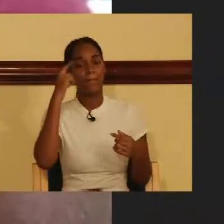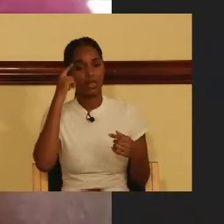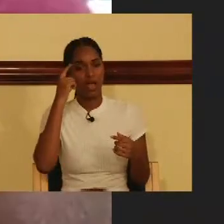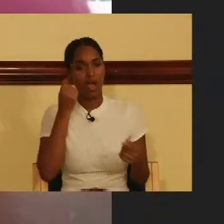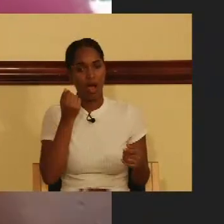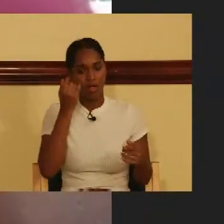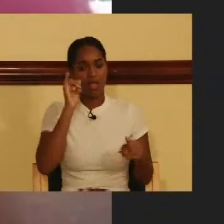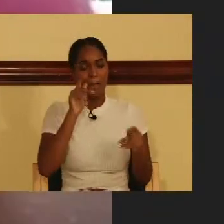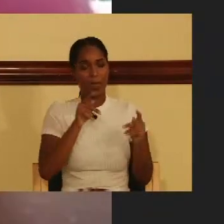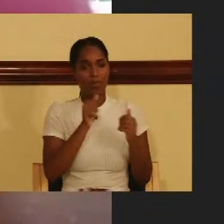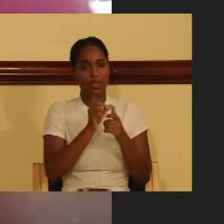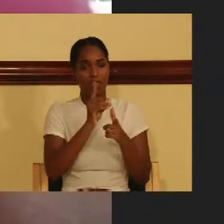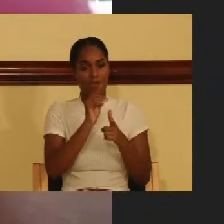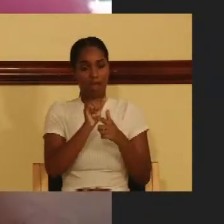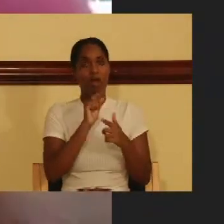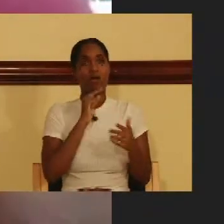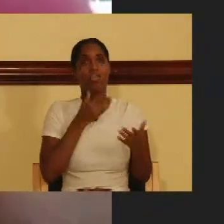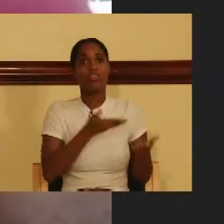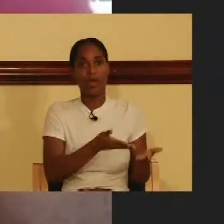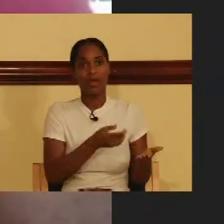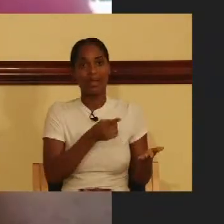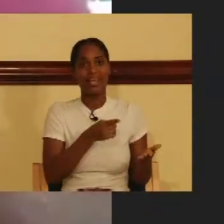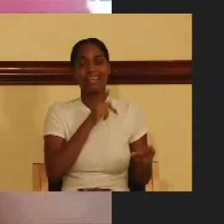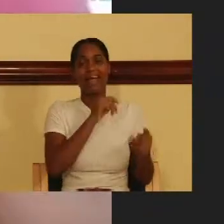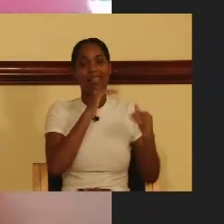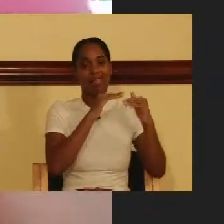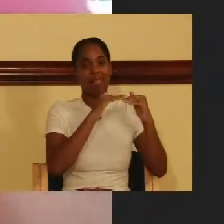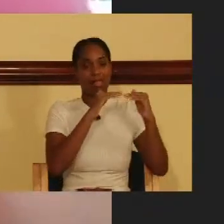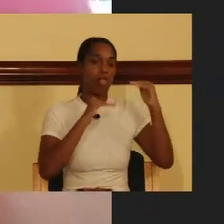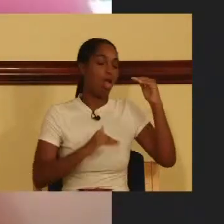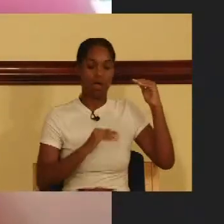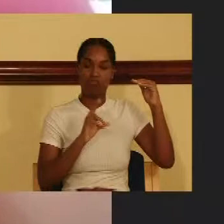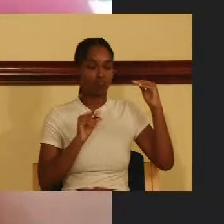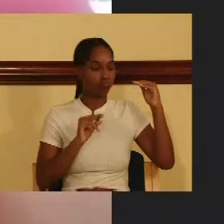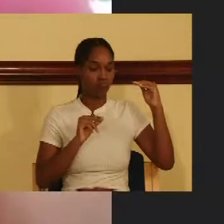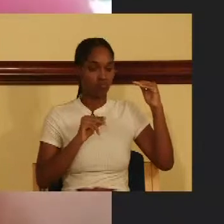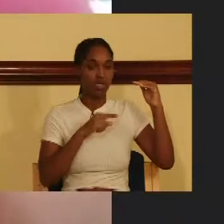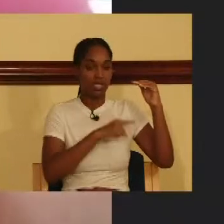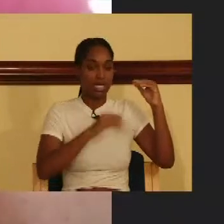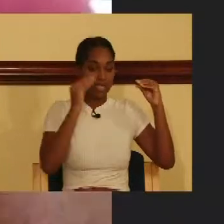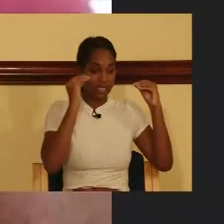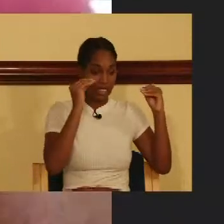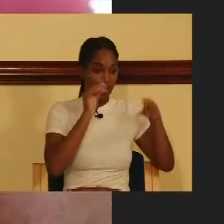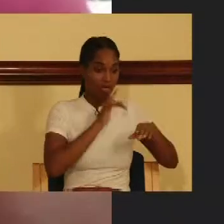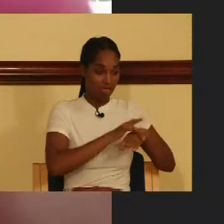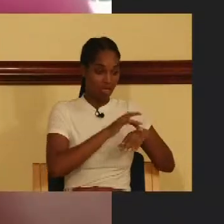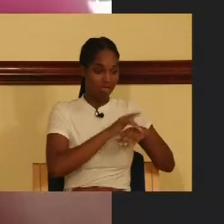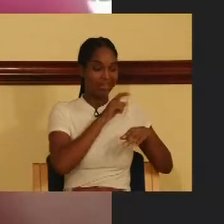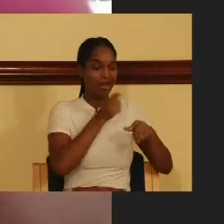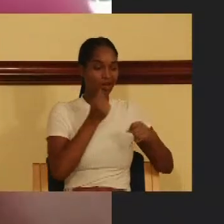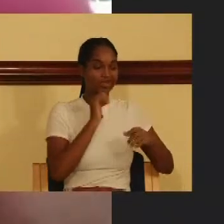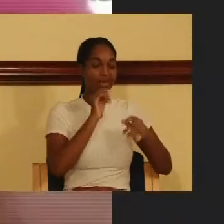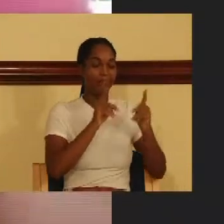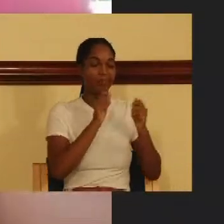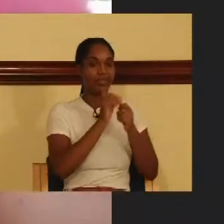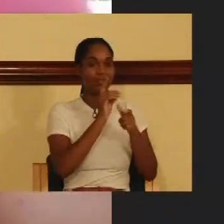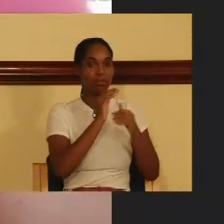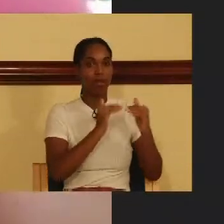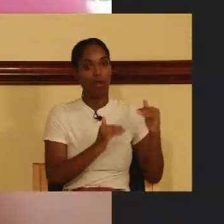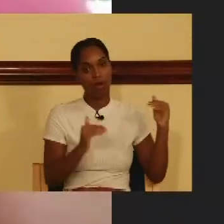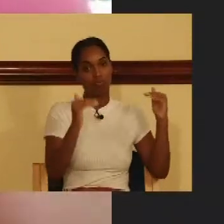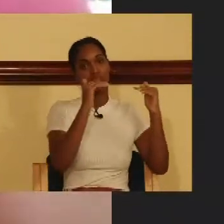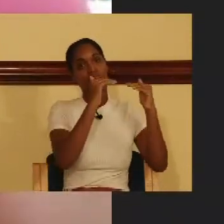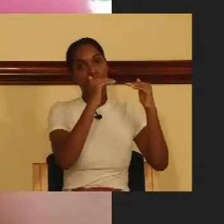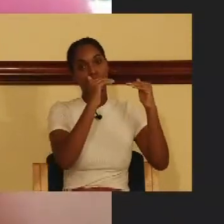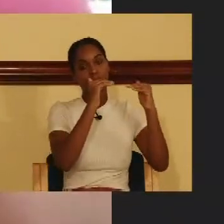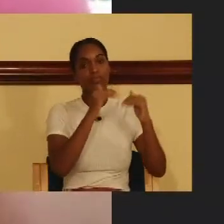with disabilities are less than or restricted. So, growing up with that sensitization allows